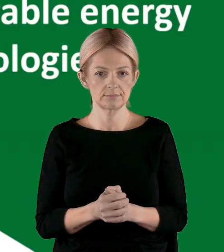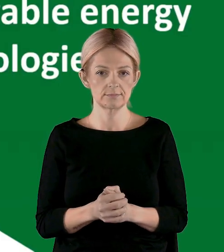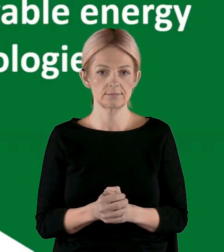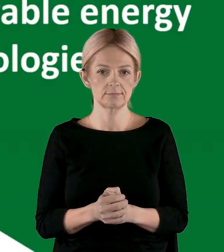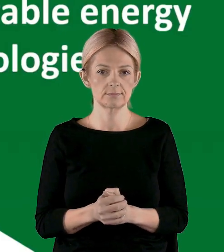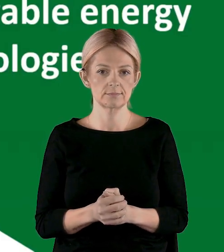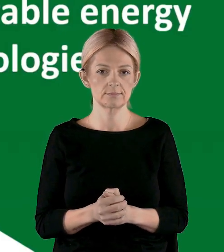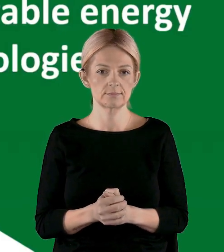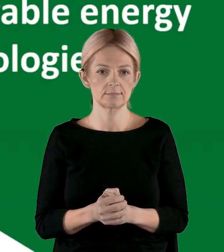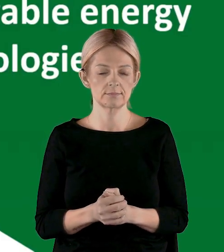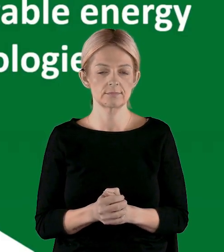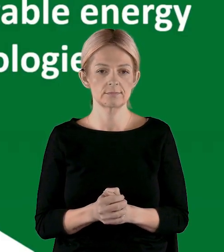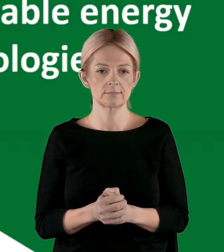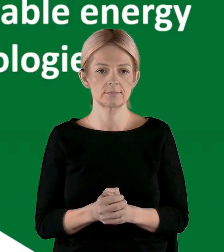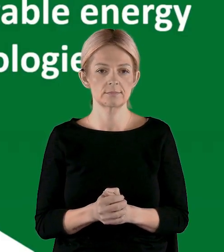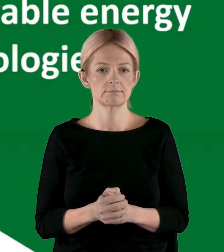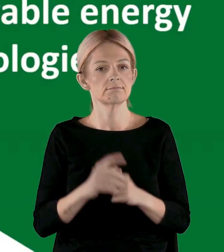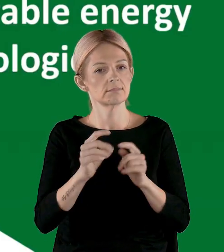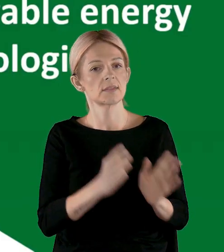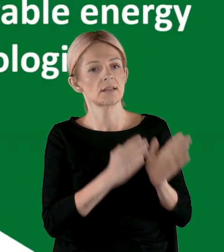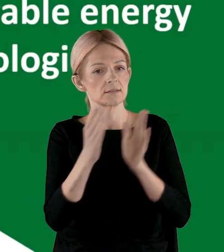for save money and for